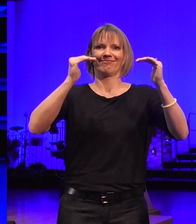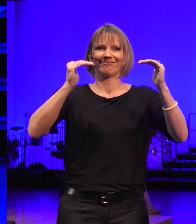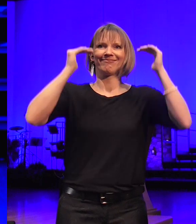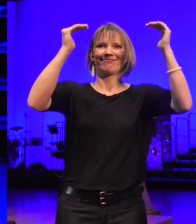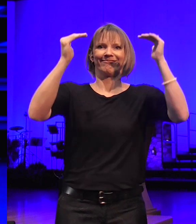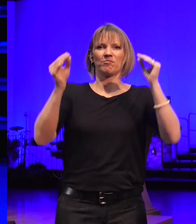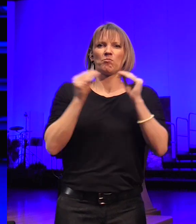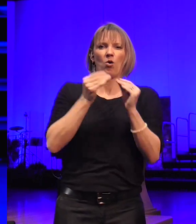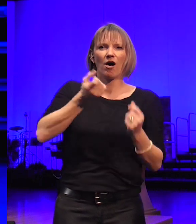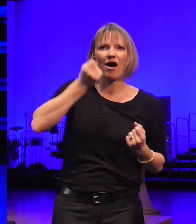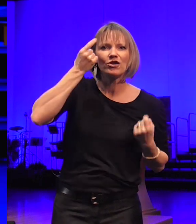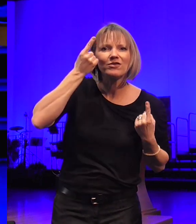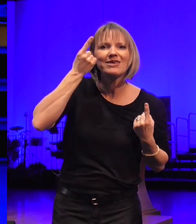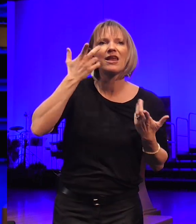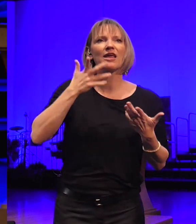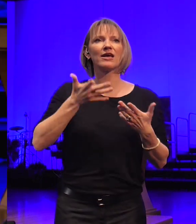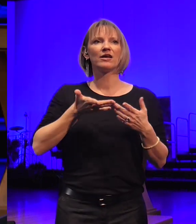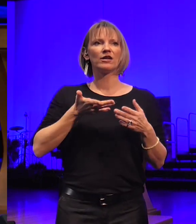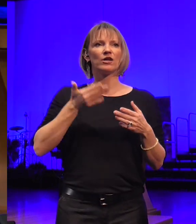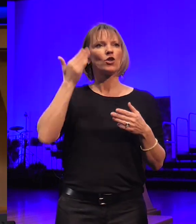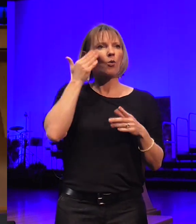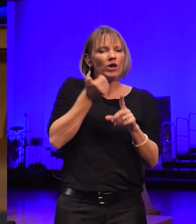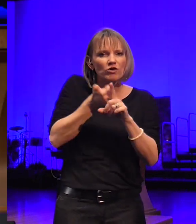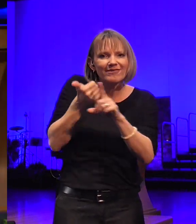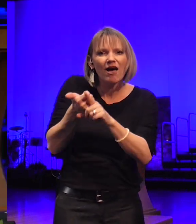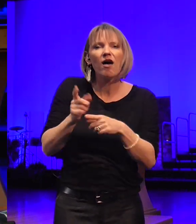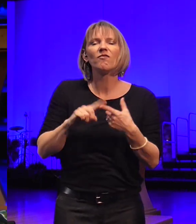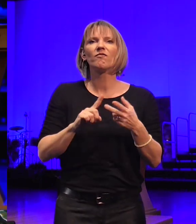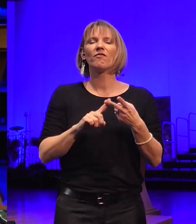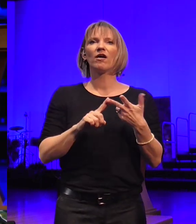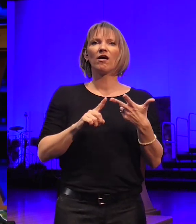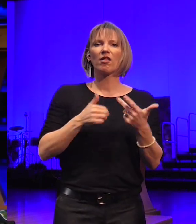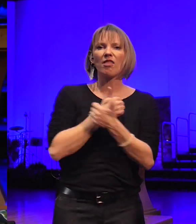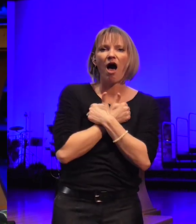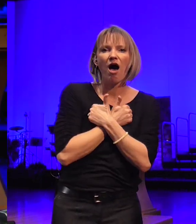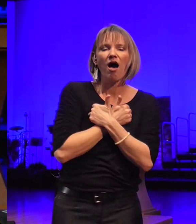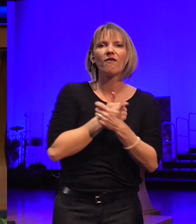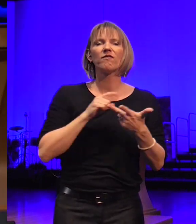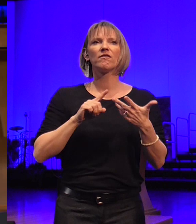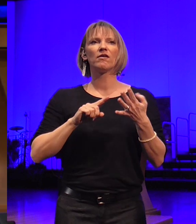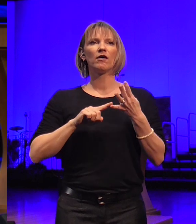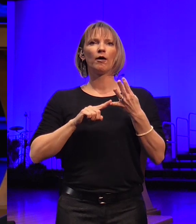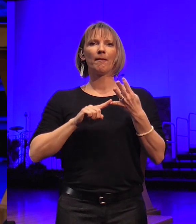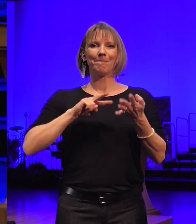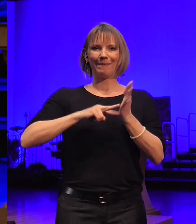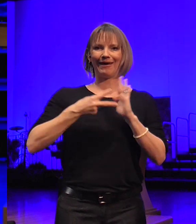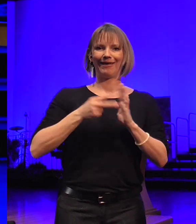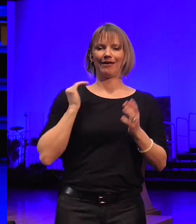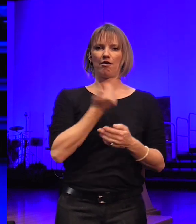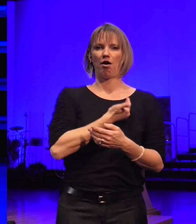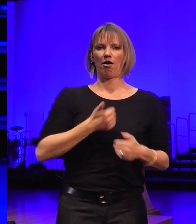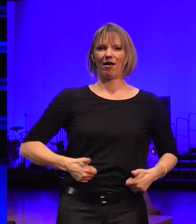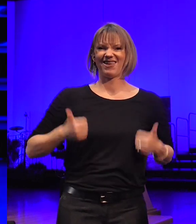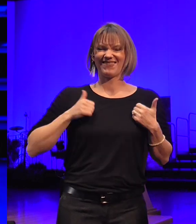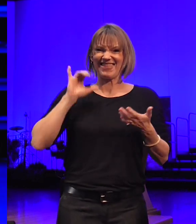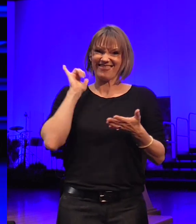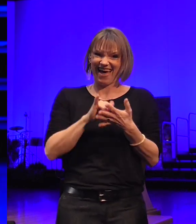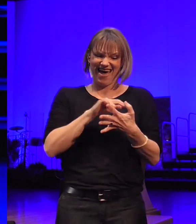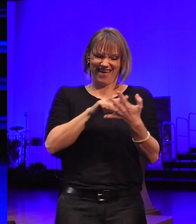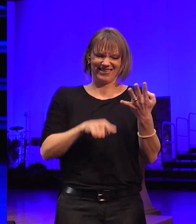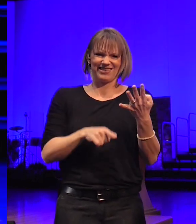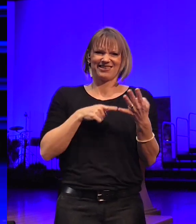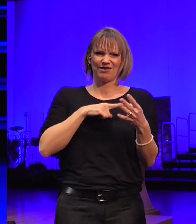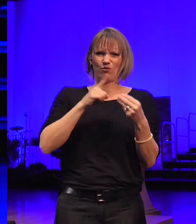of understanding, self-knowing, love, meaning in our lives. That's what it's all